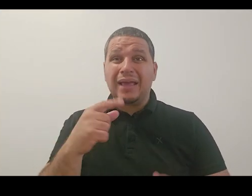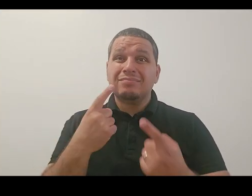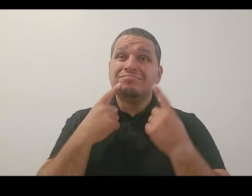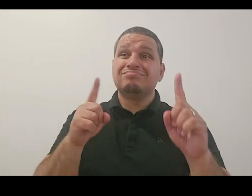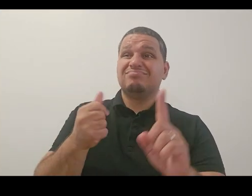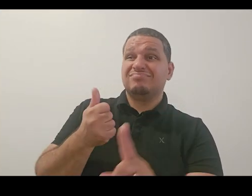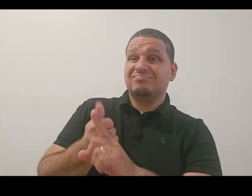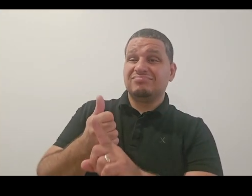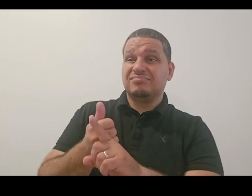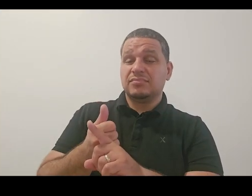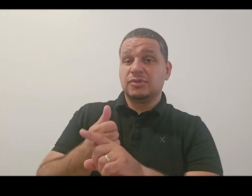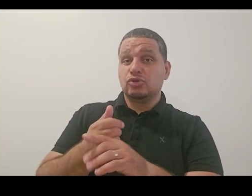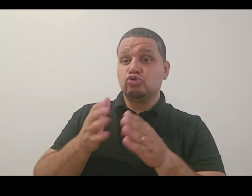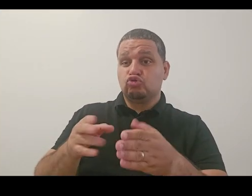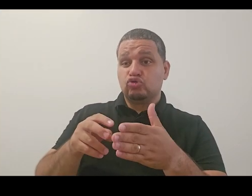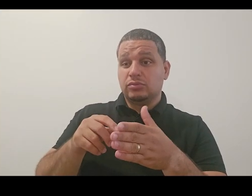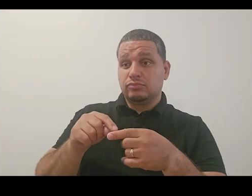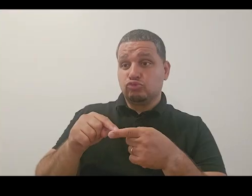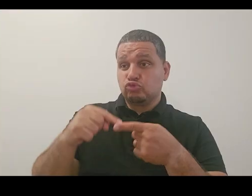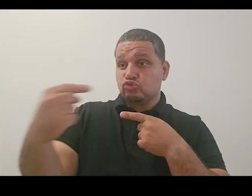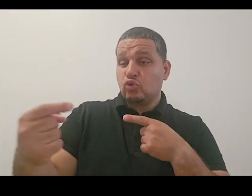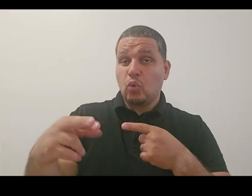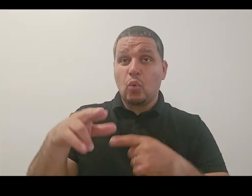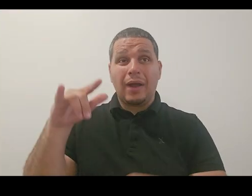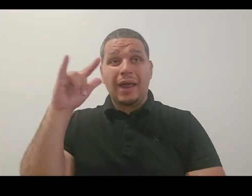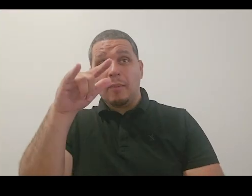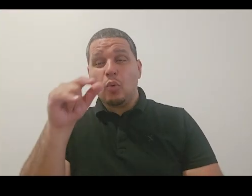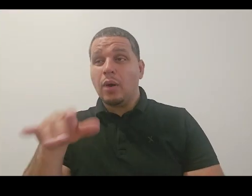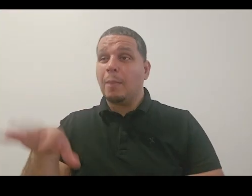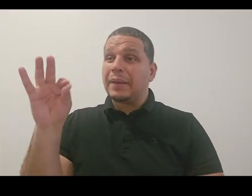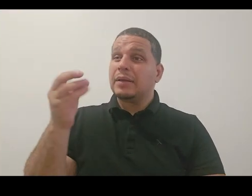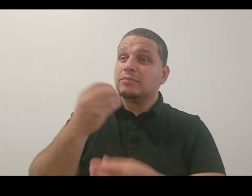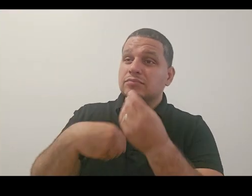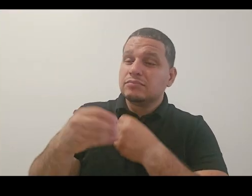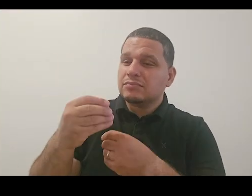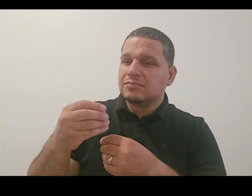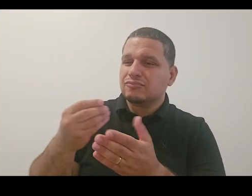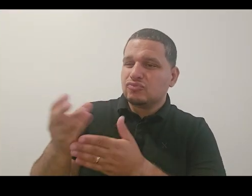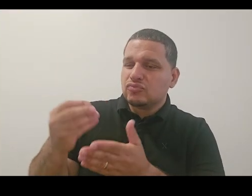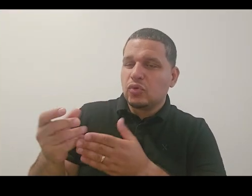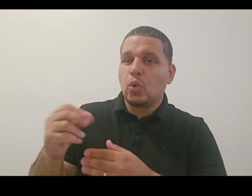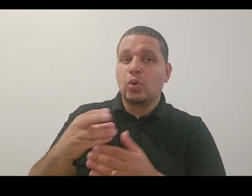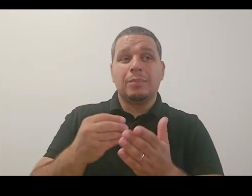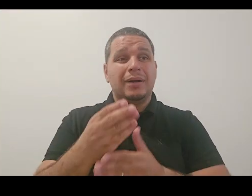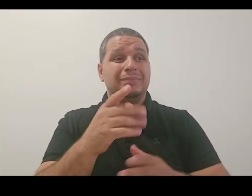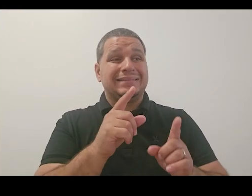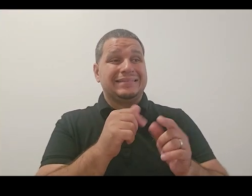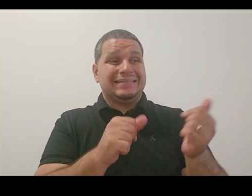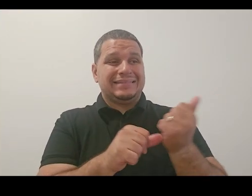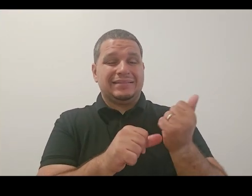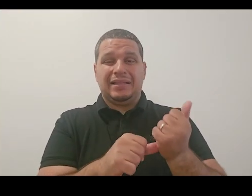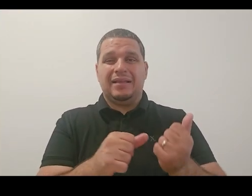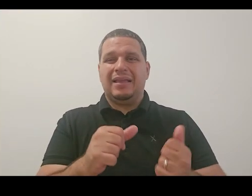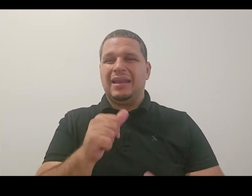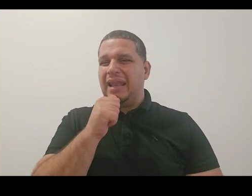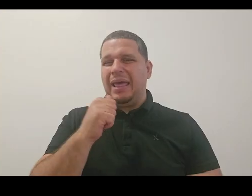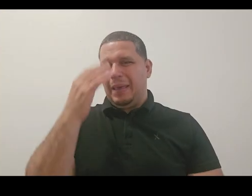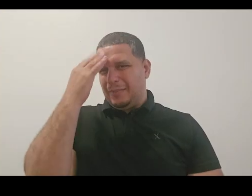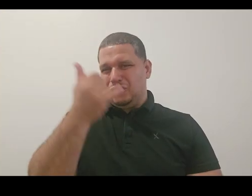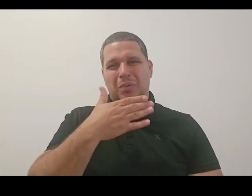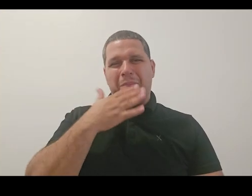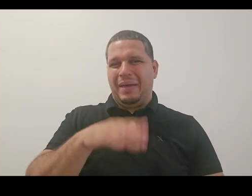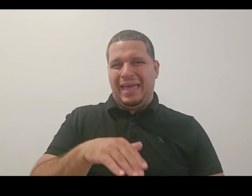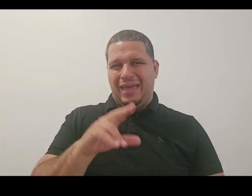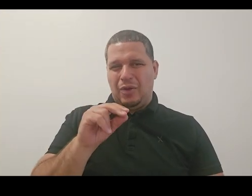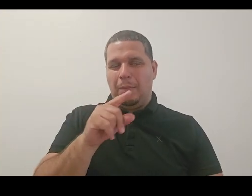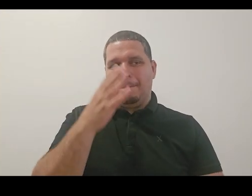your own across the street or through an airport or go pick up groceries and find a shopping assistant, it's probably not because you're bad at those